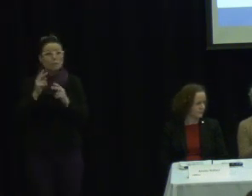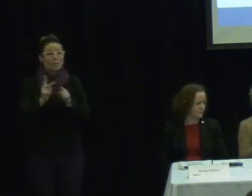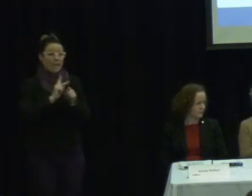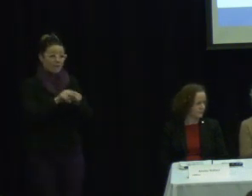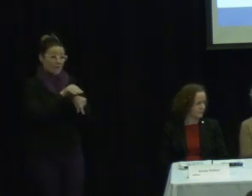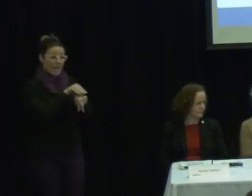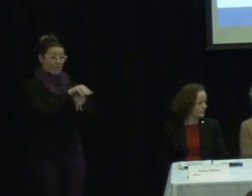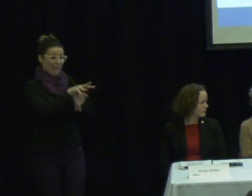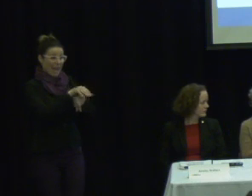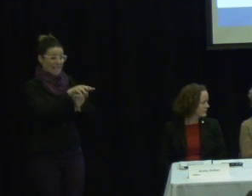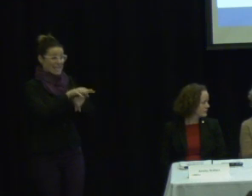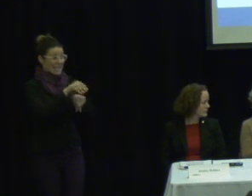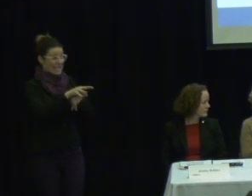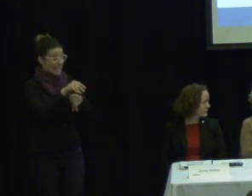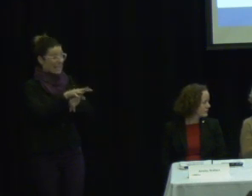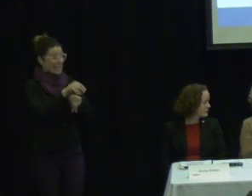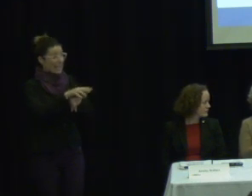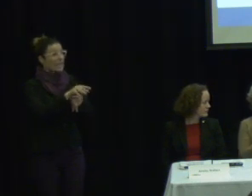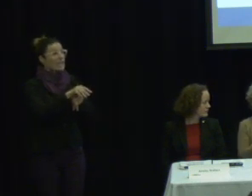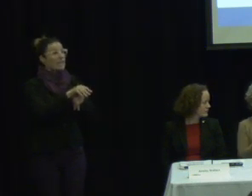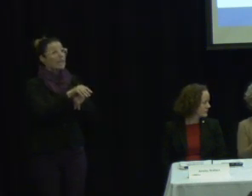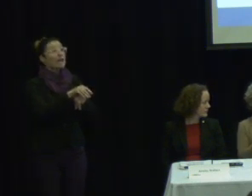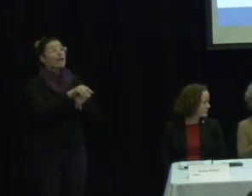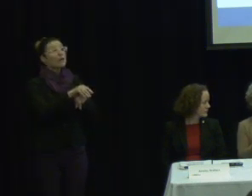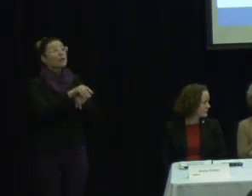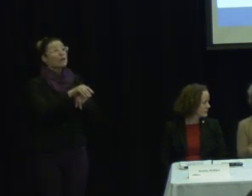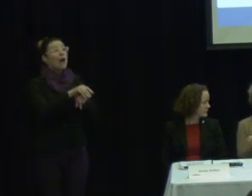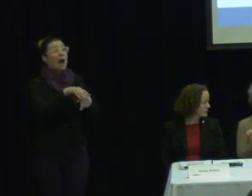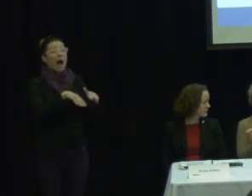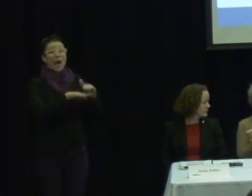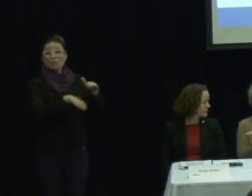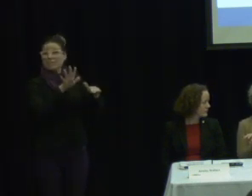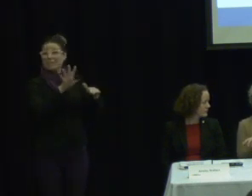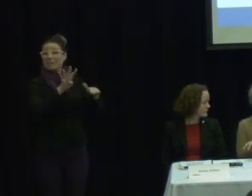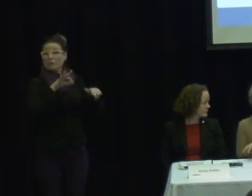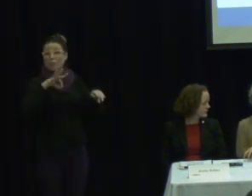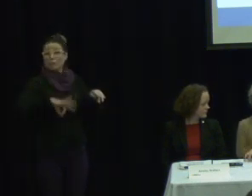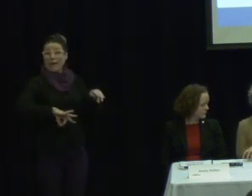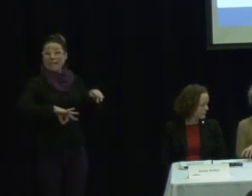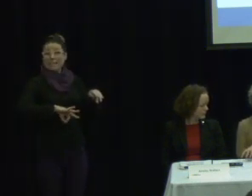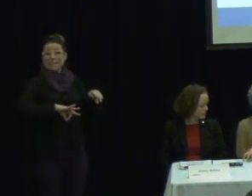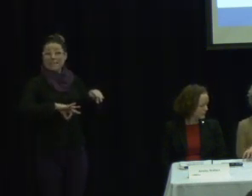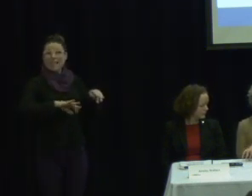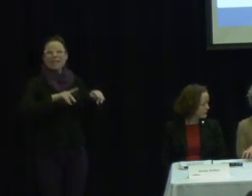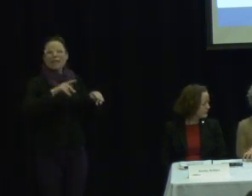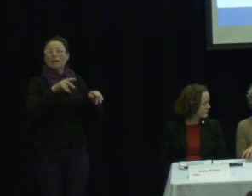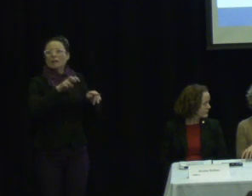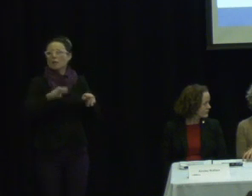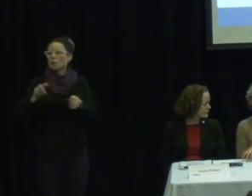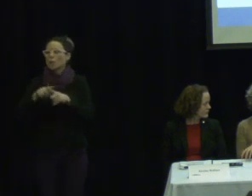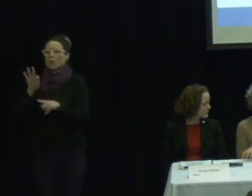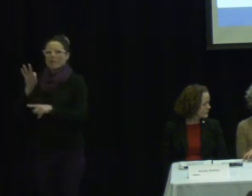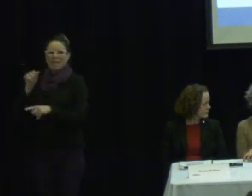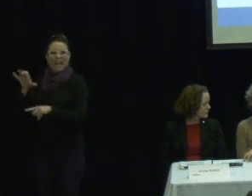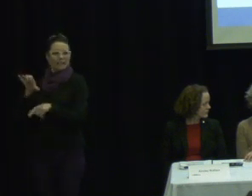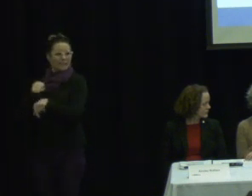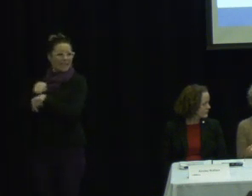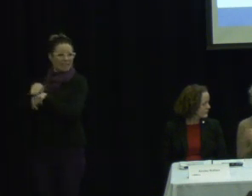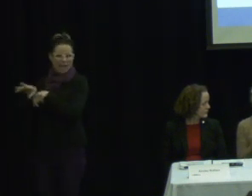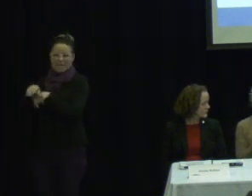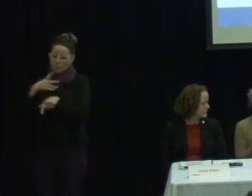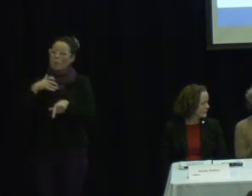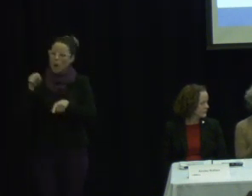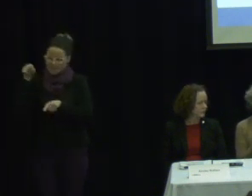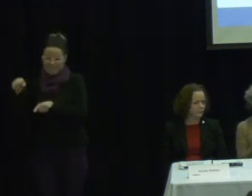credits to faculty advising, and moving from that professional staff advising office culture where